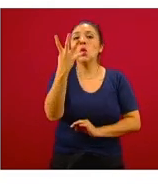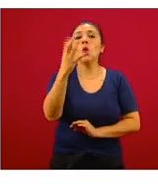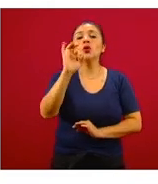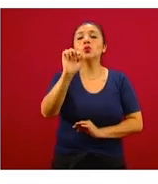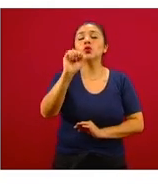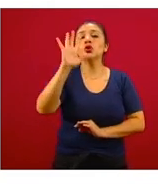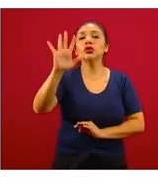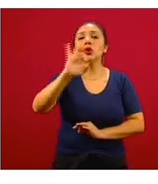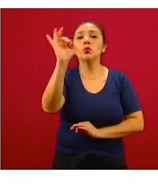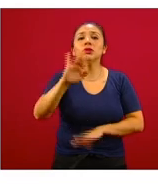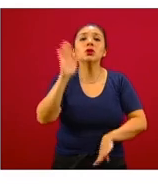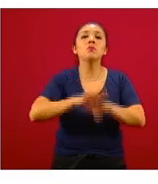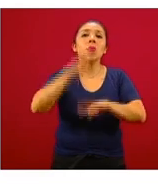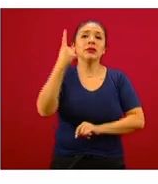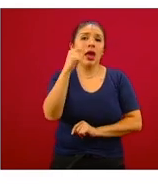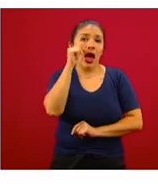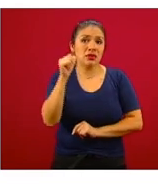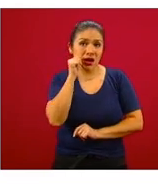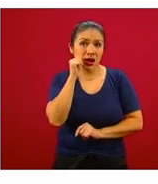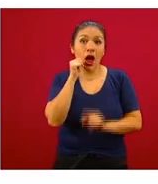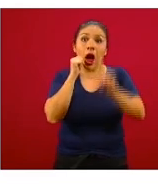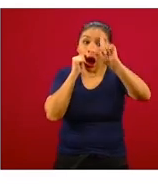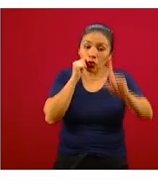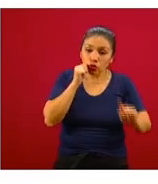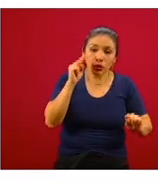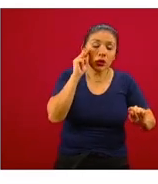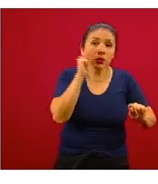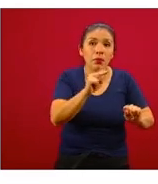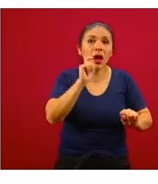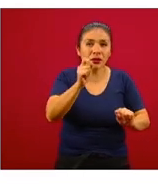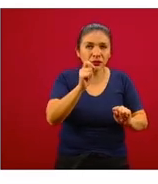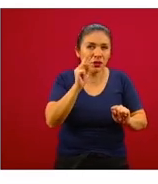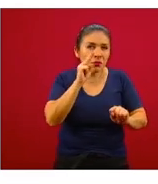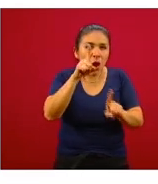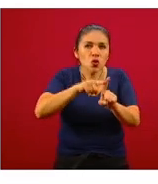26,025 confirmed cases. We've had